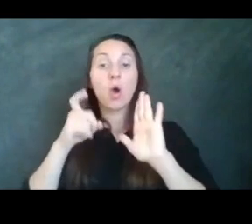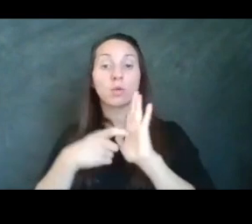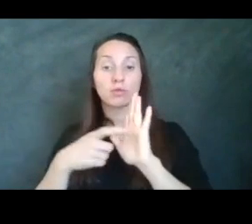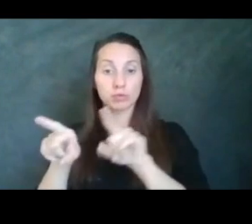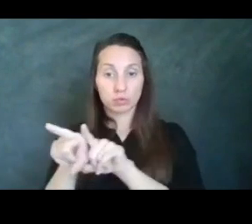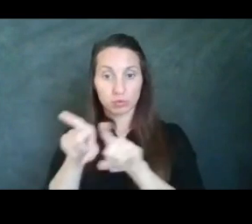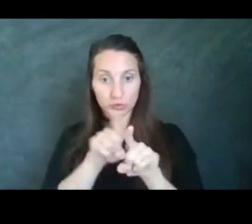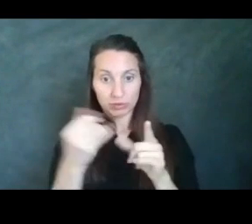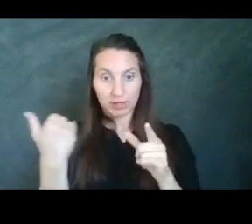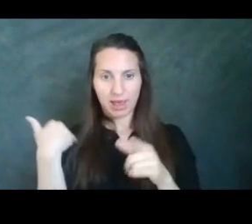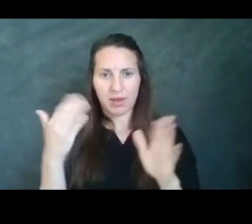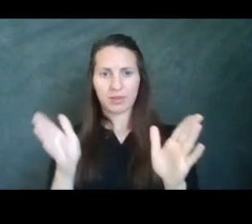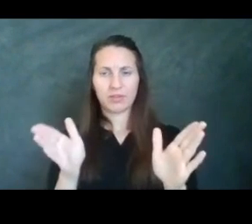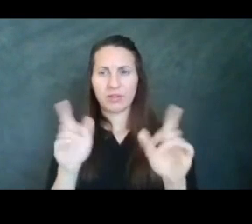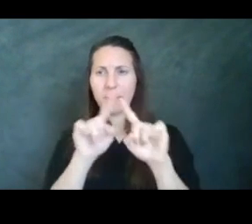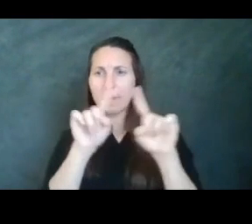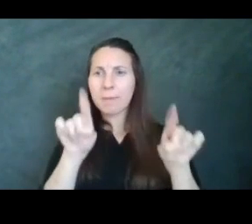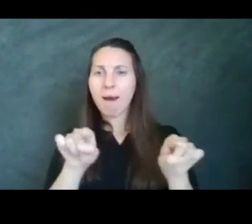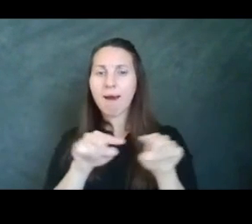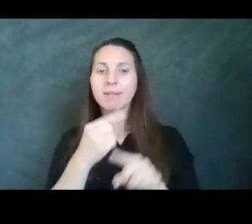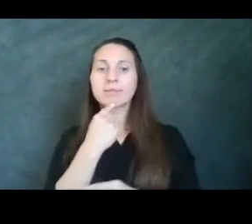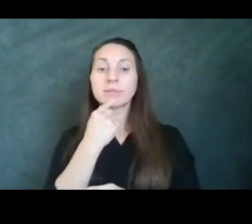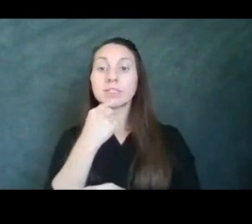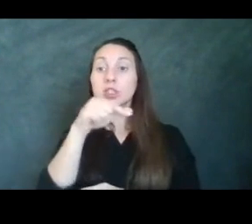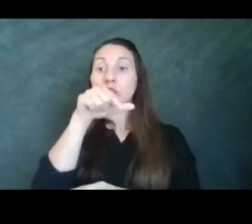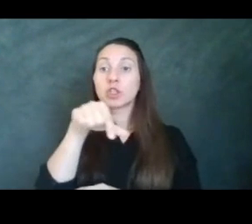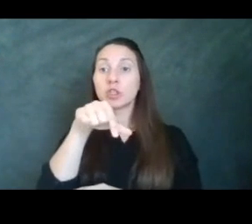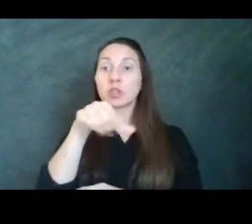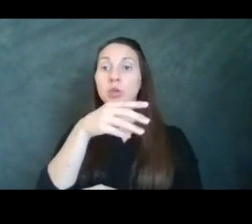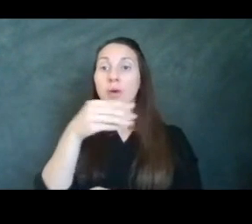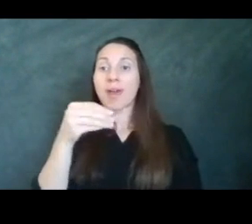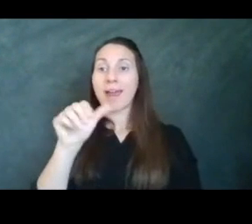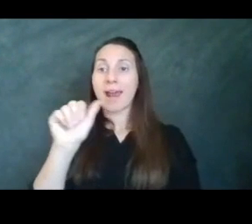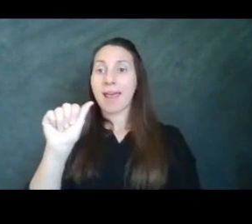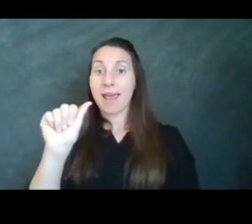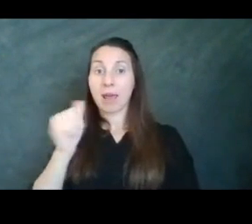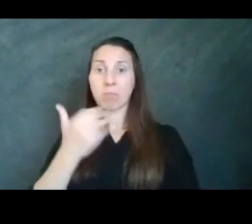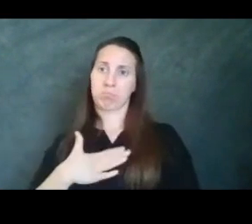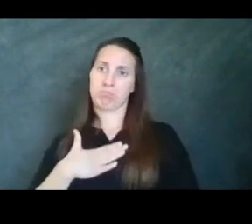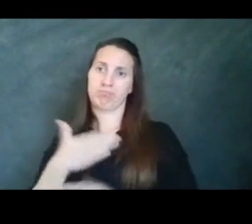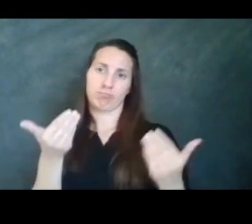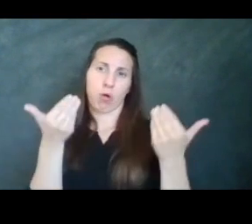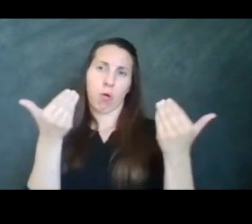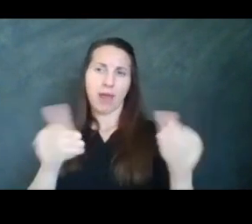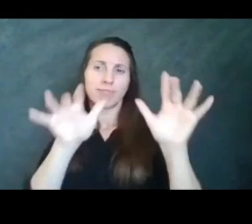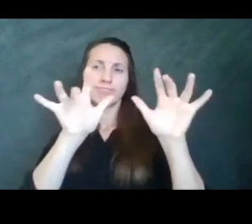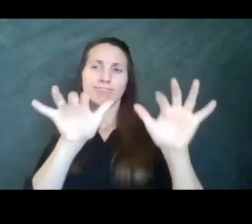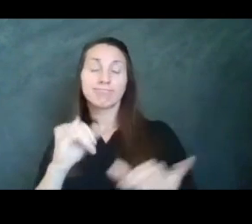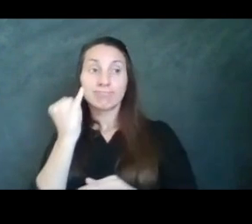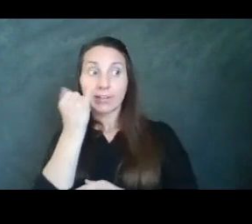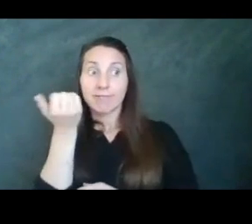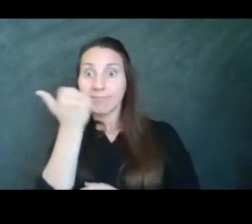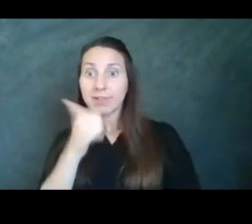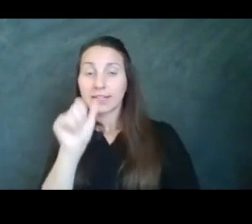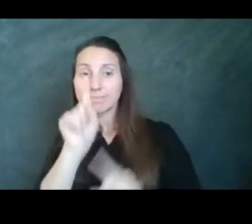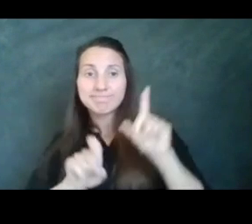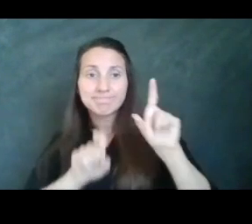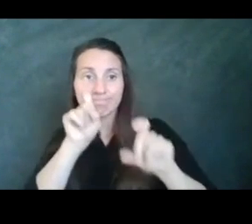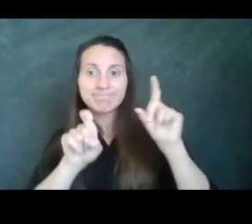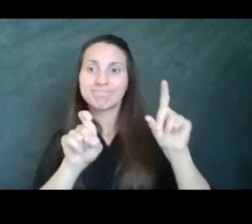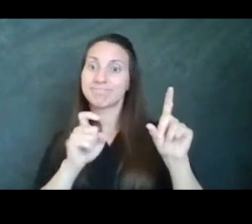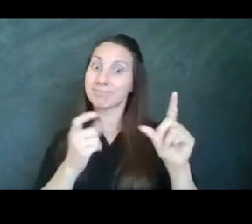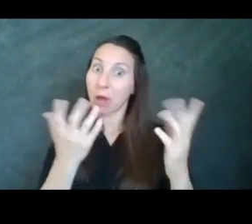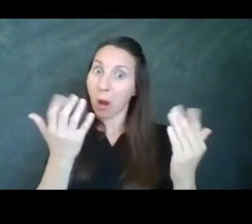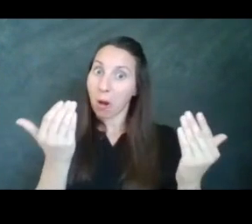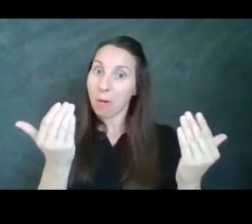box that says Q&A. Please don't hesitate to put your questions in that box. We want to see you. So we